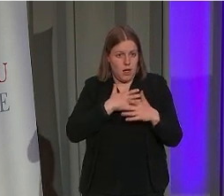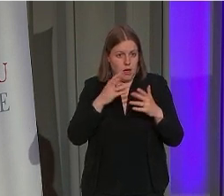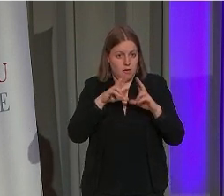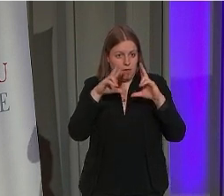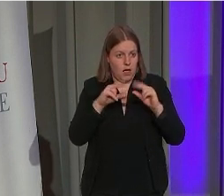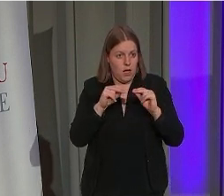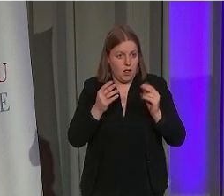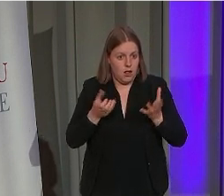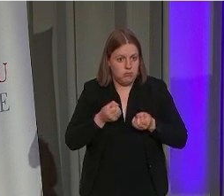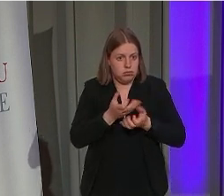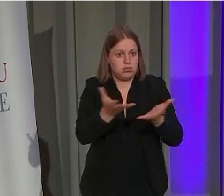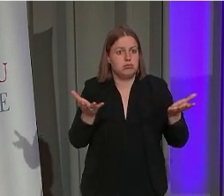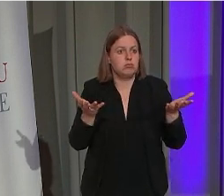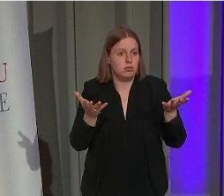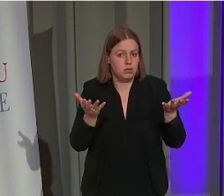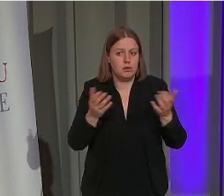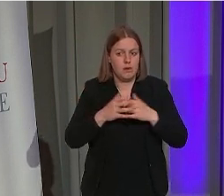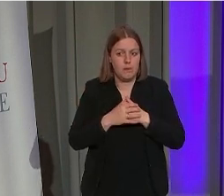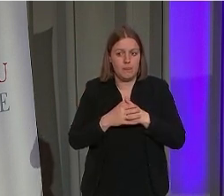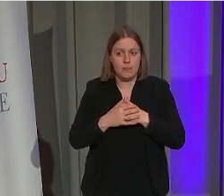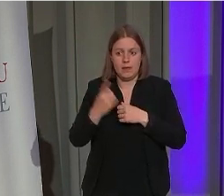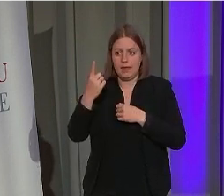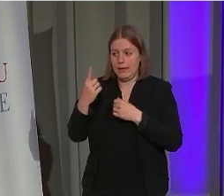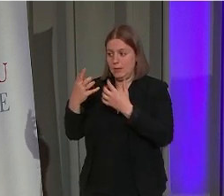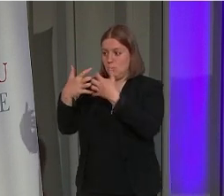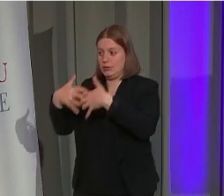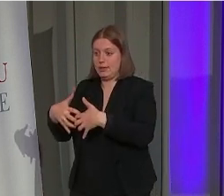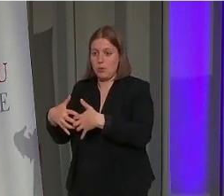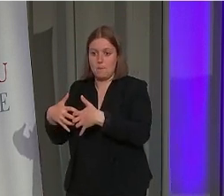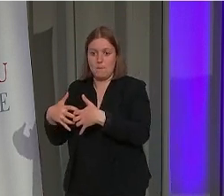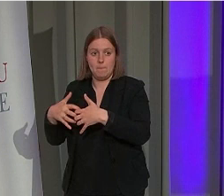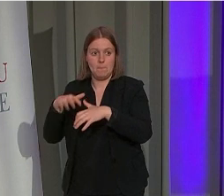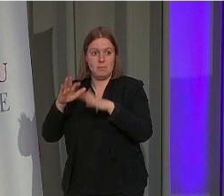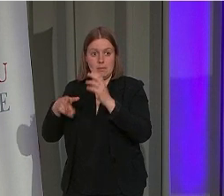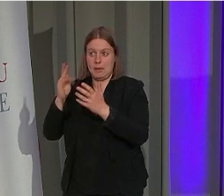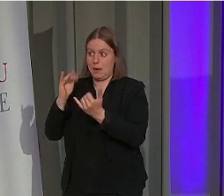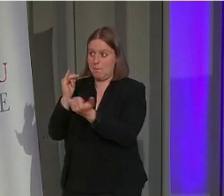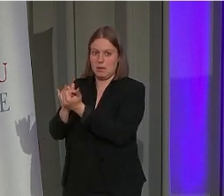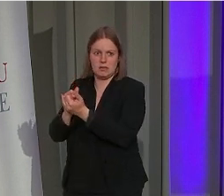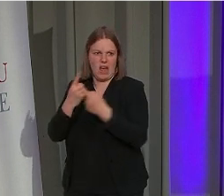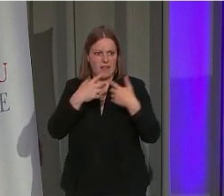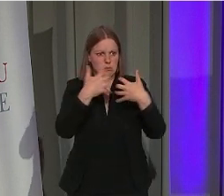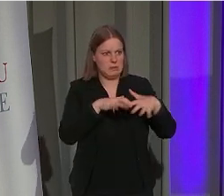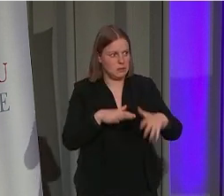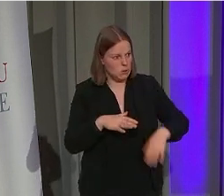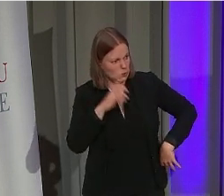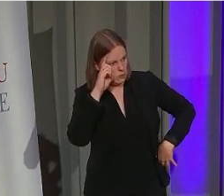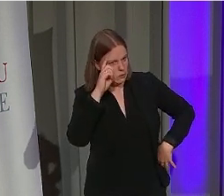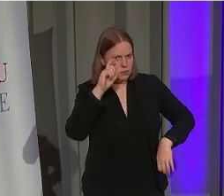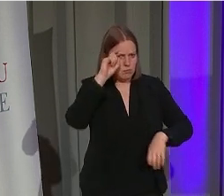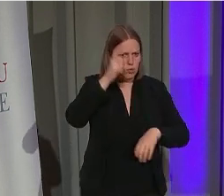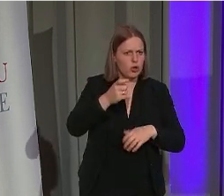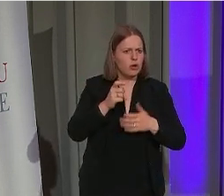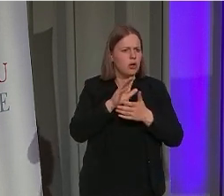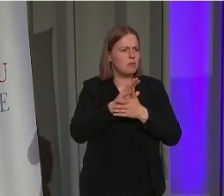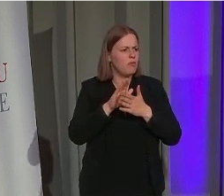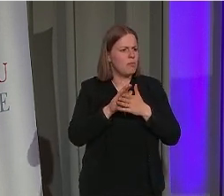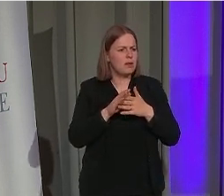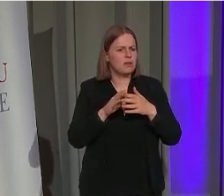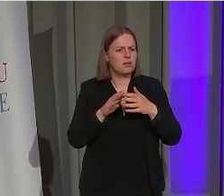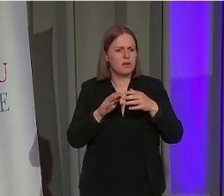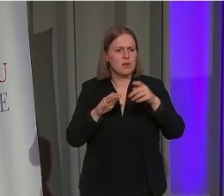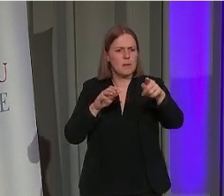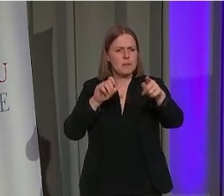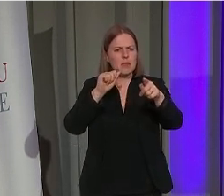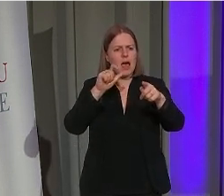the subject of the narrative, what you want to tell, and one museum is more suitable than the other, of